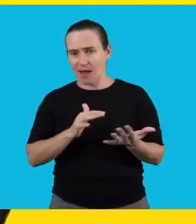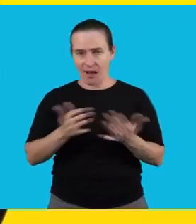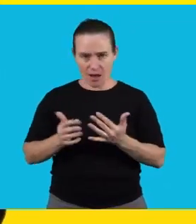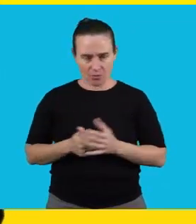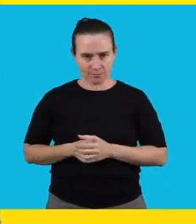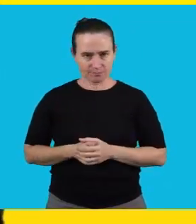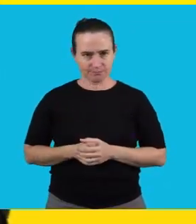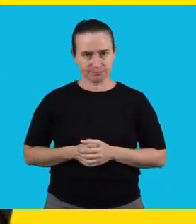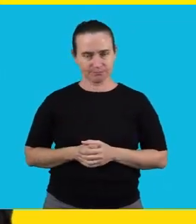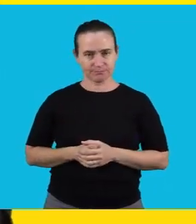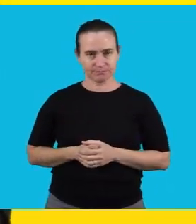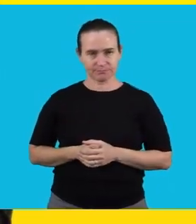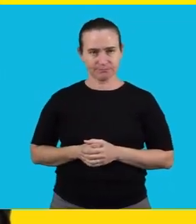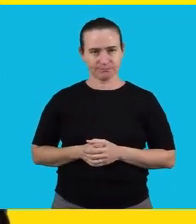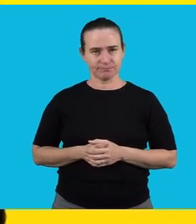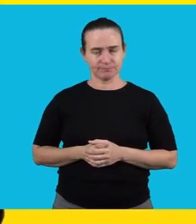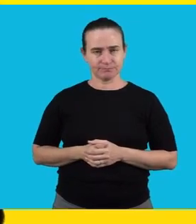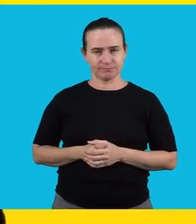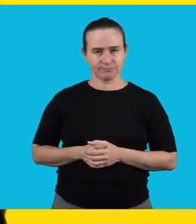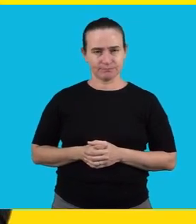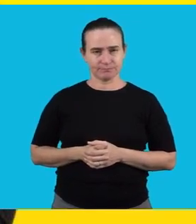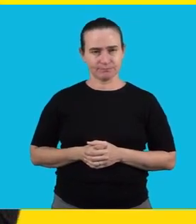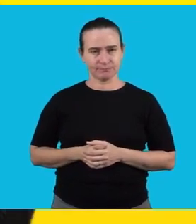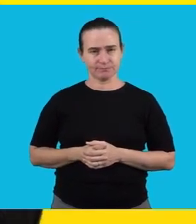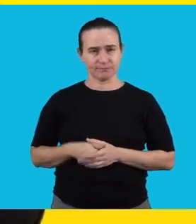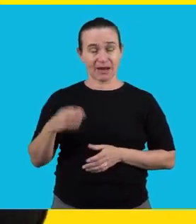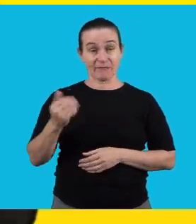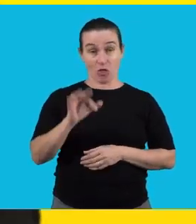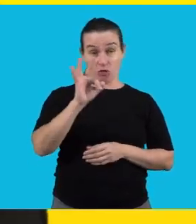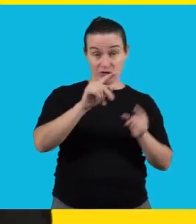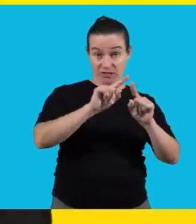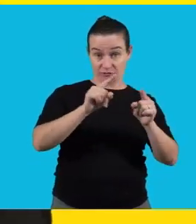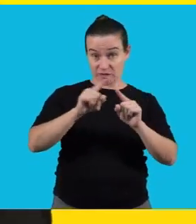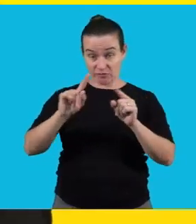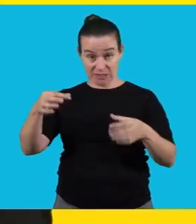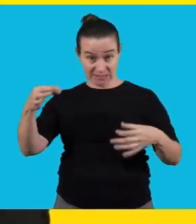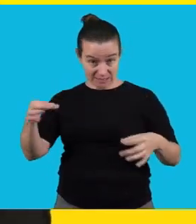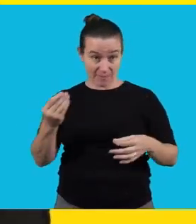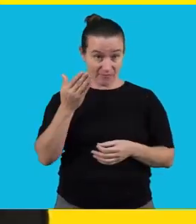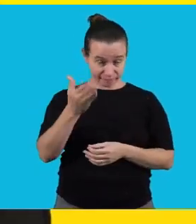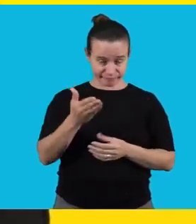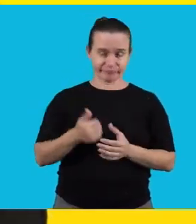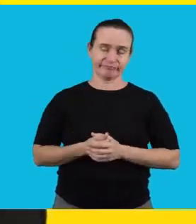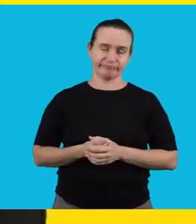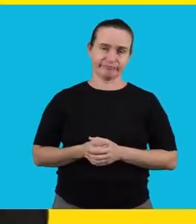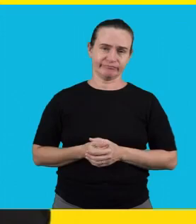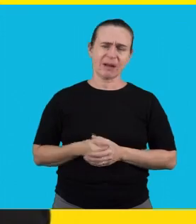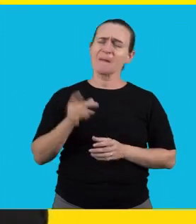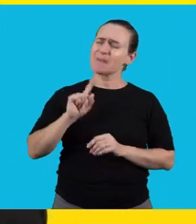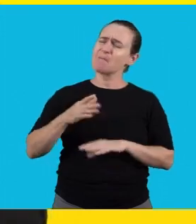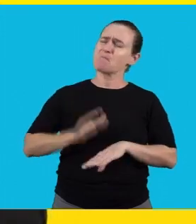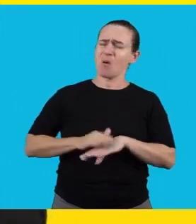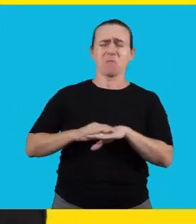in asking the questions on the ear. We've got a lot. There are 3 different papers that we can look at.